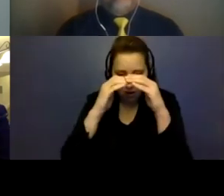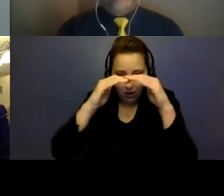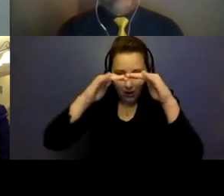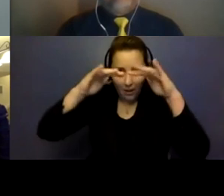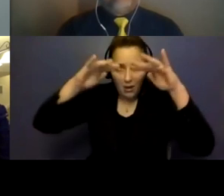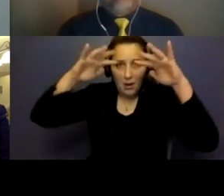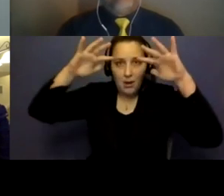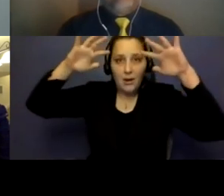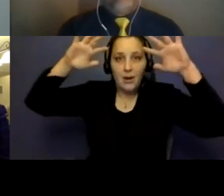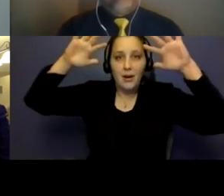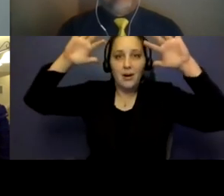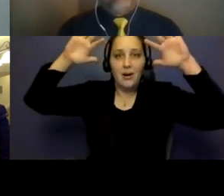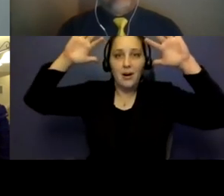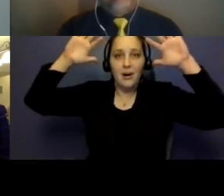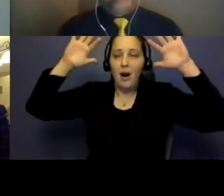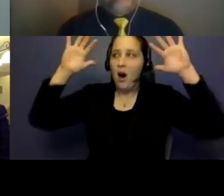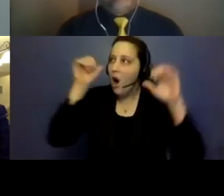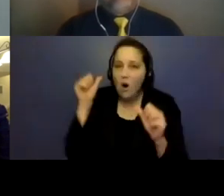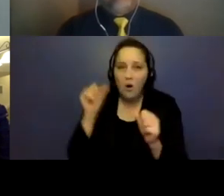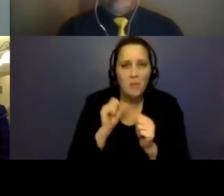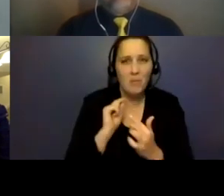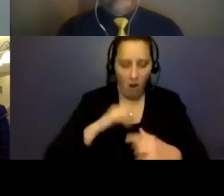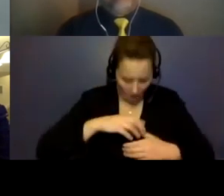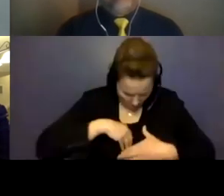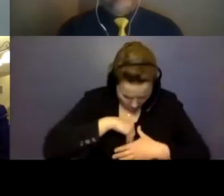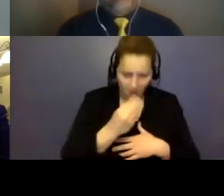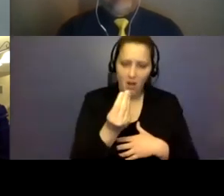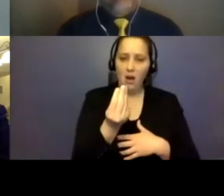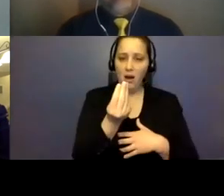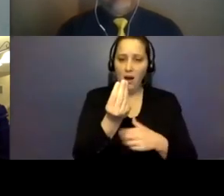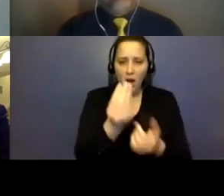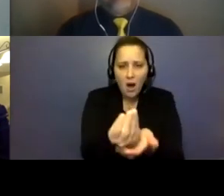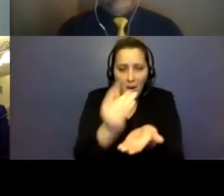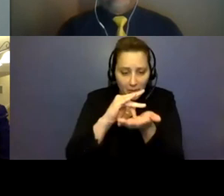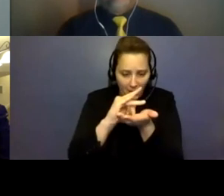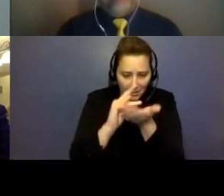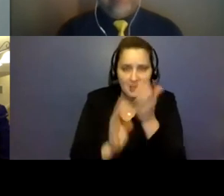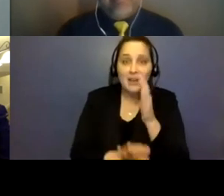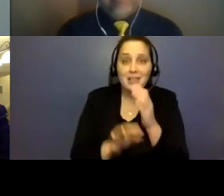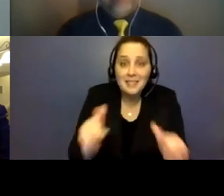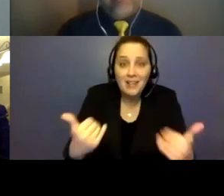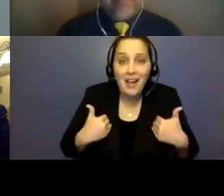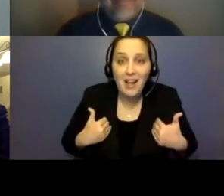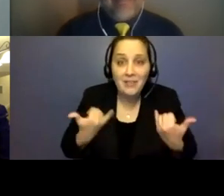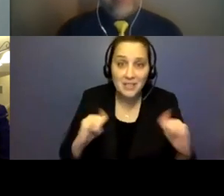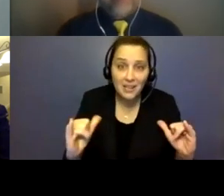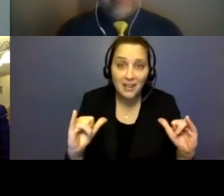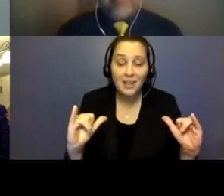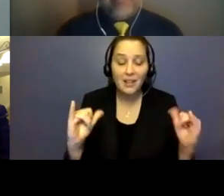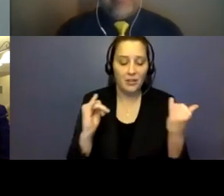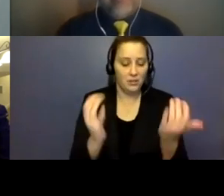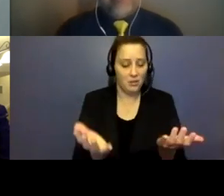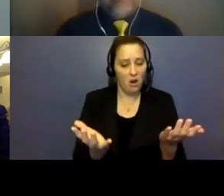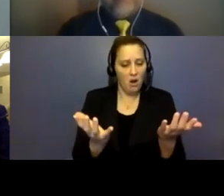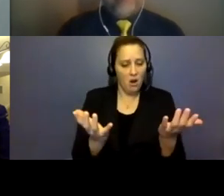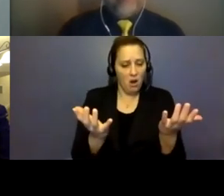being removed. And it's like, no, remember this part of you, that medicine? You still got that medicine. And it's